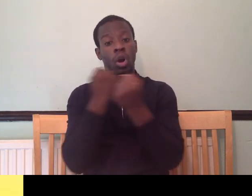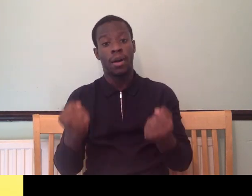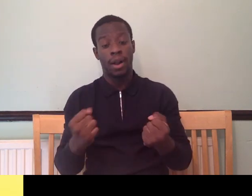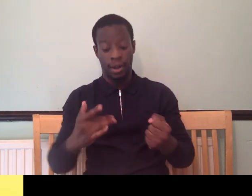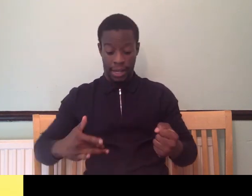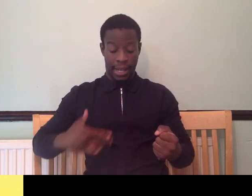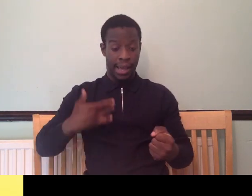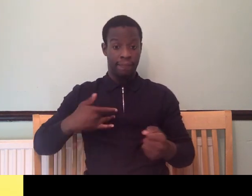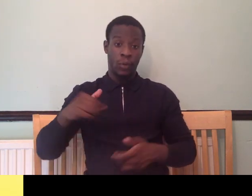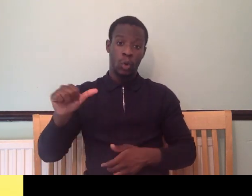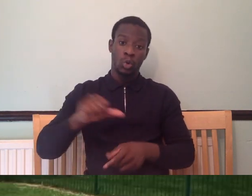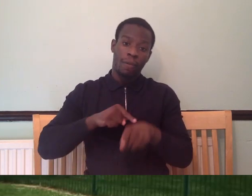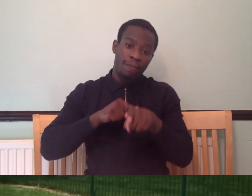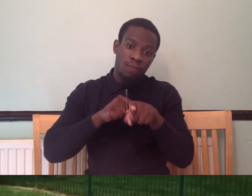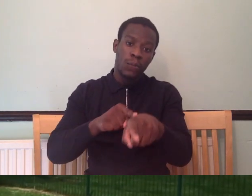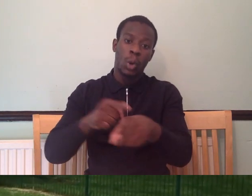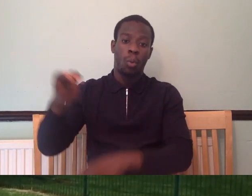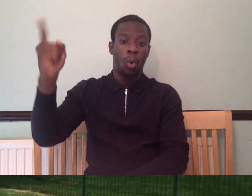follow God."